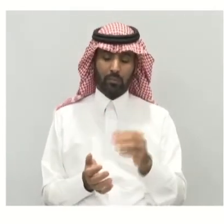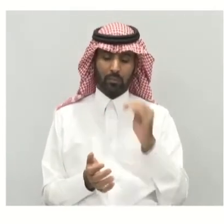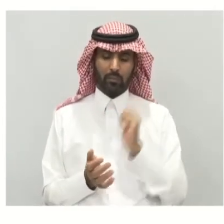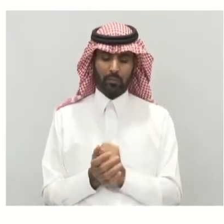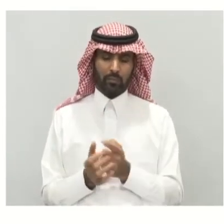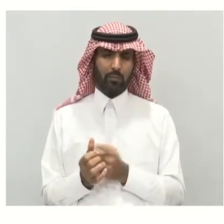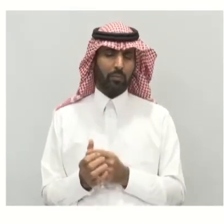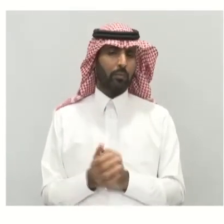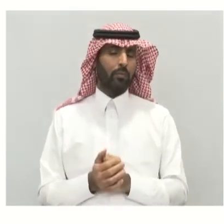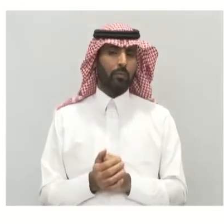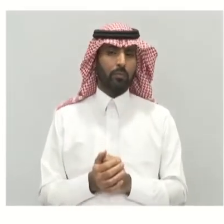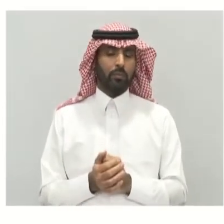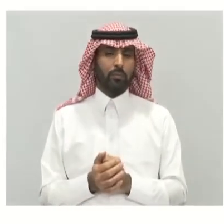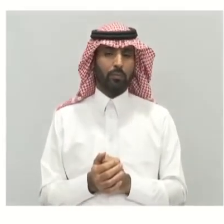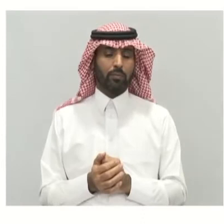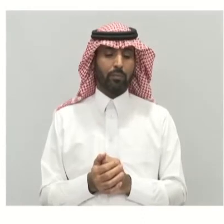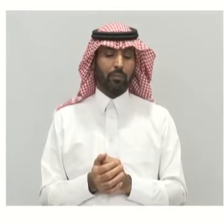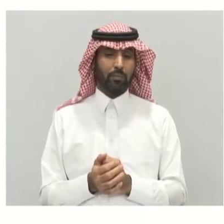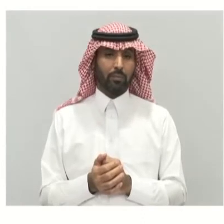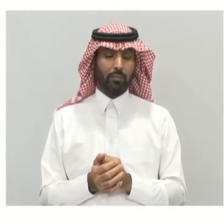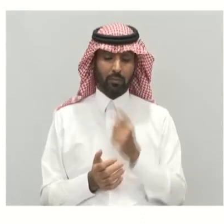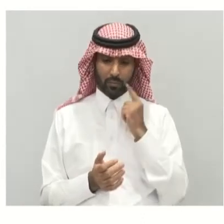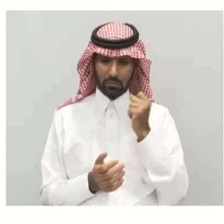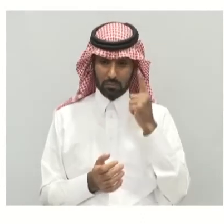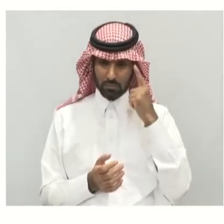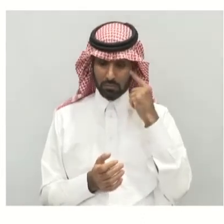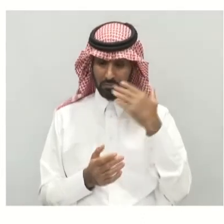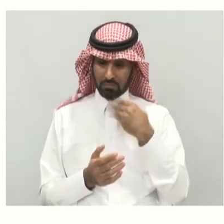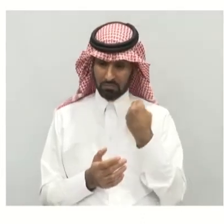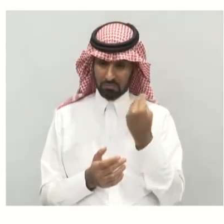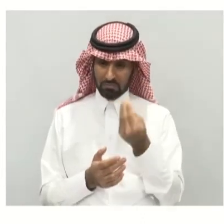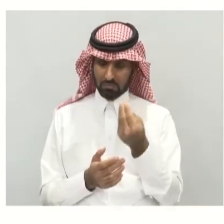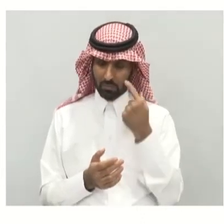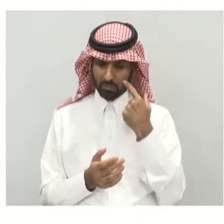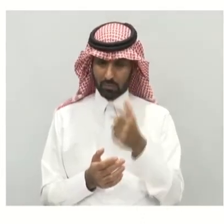the first question, an amazing place where